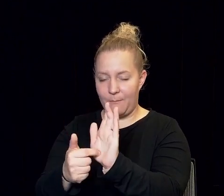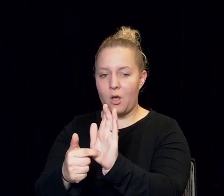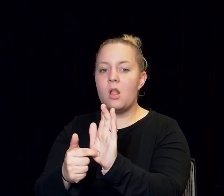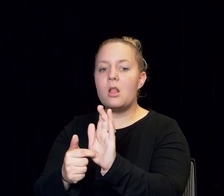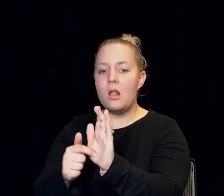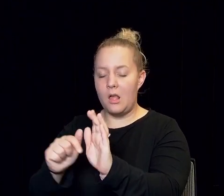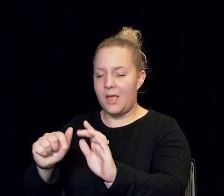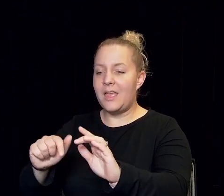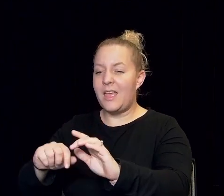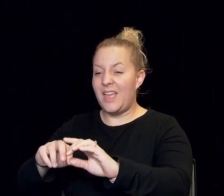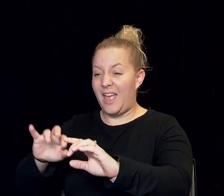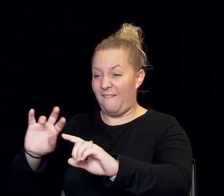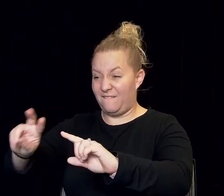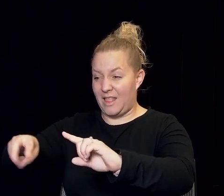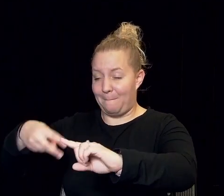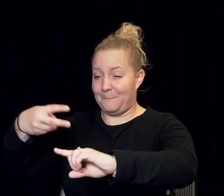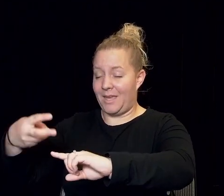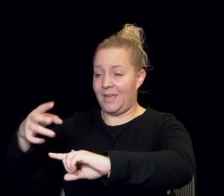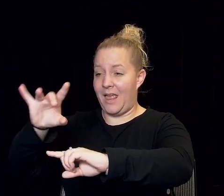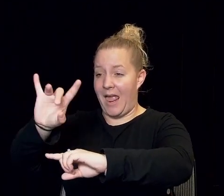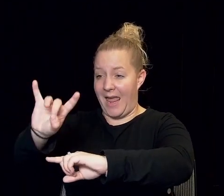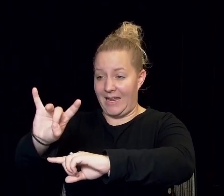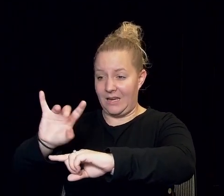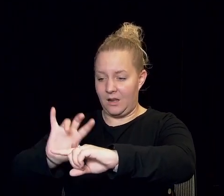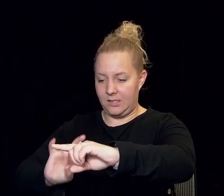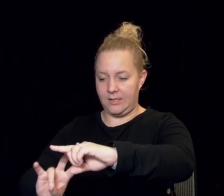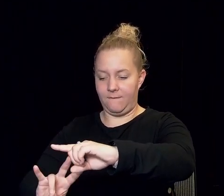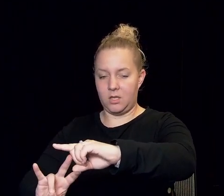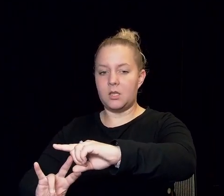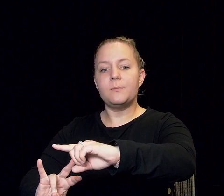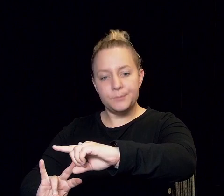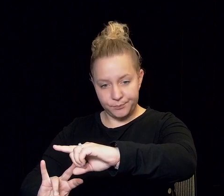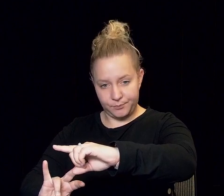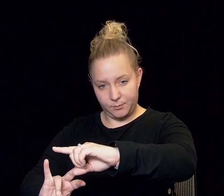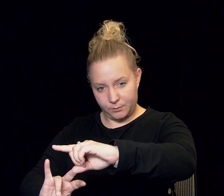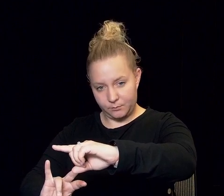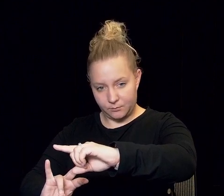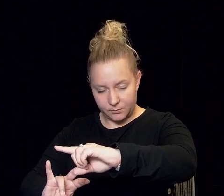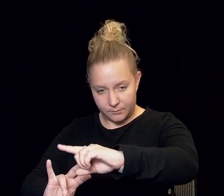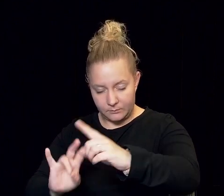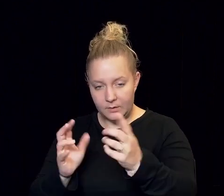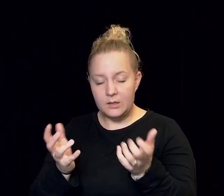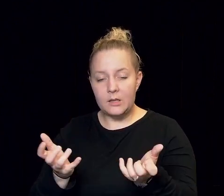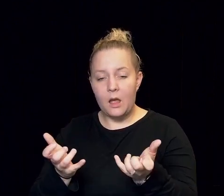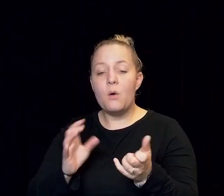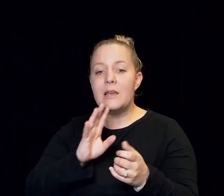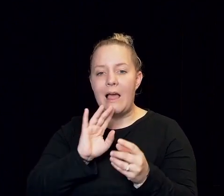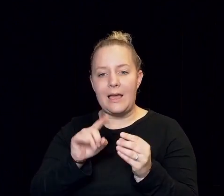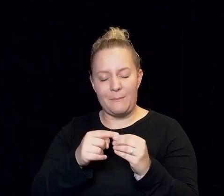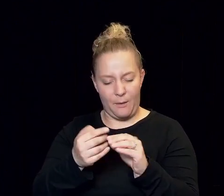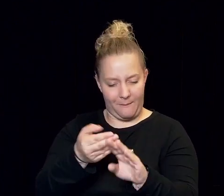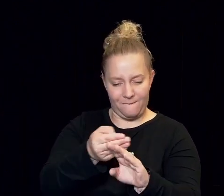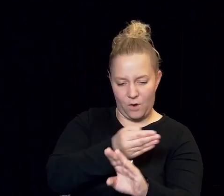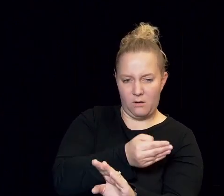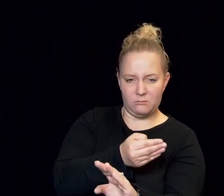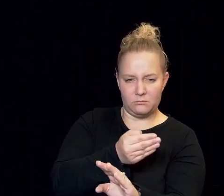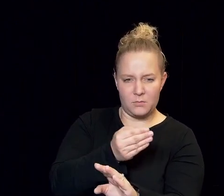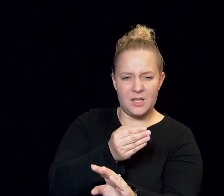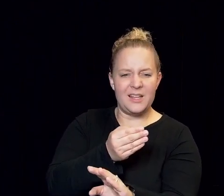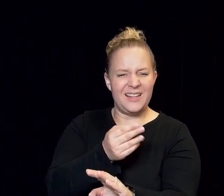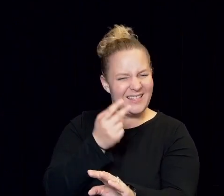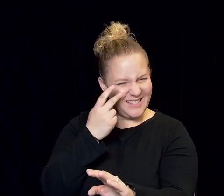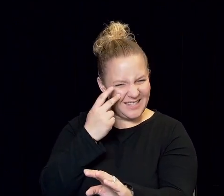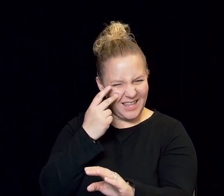flip 7/8. So now this is 8/7. All right, so what I was talking about before is looking to see if those kind